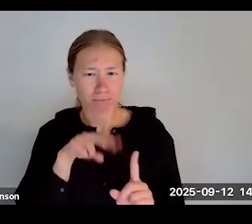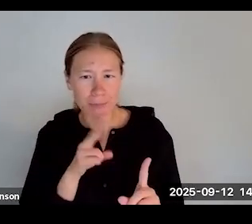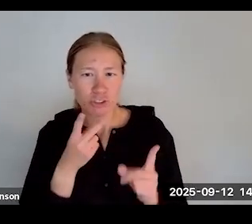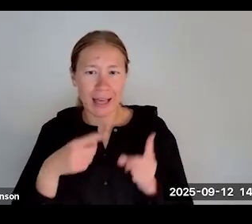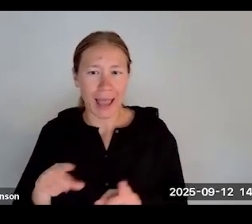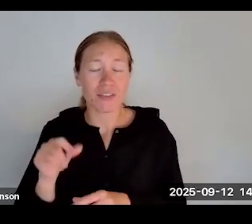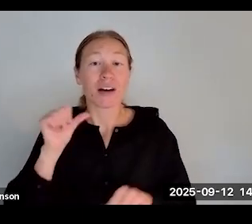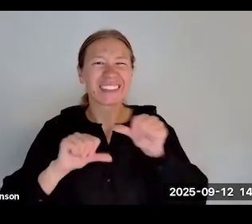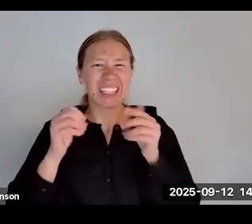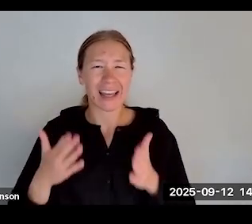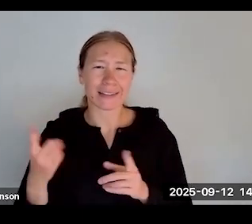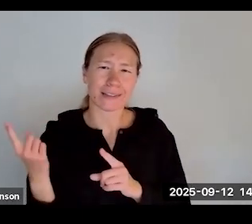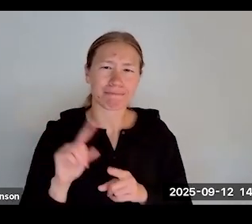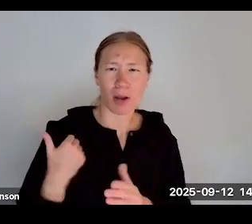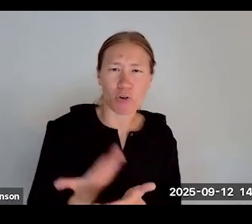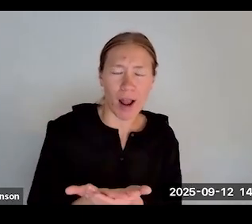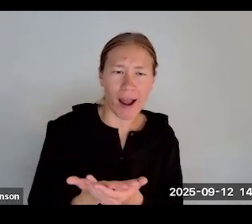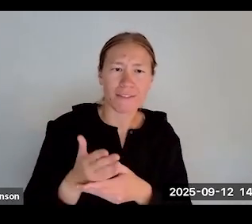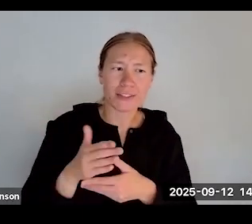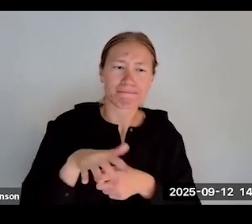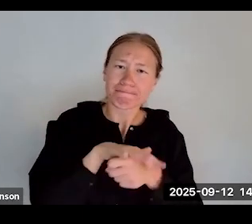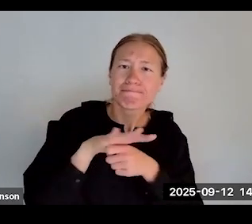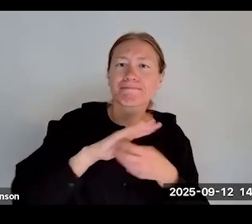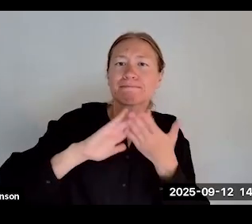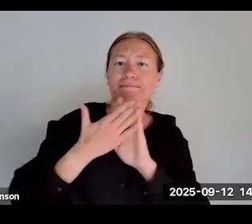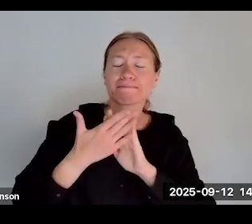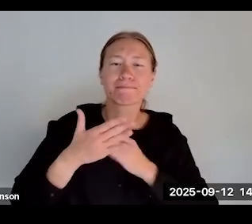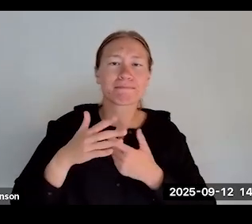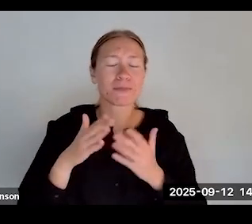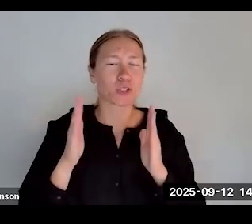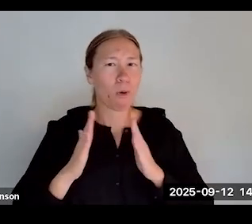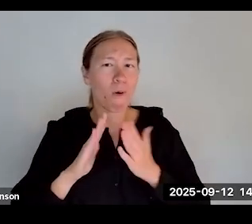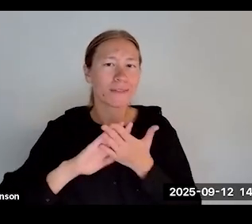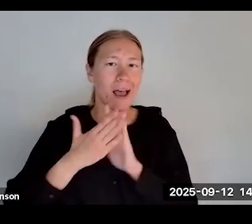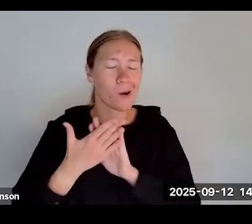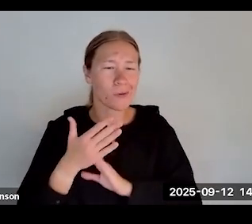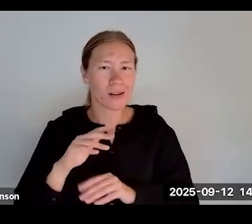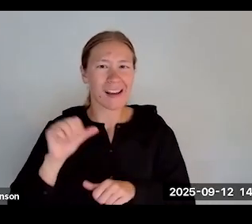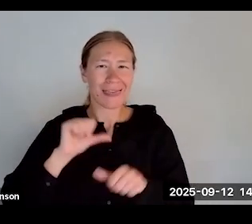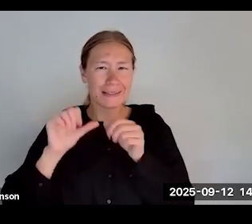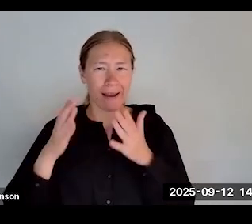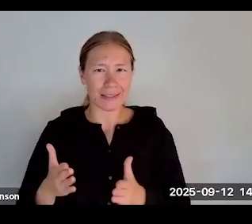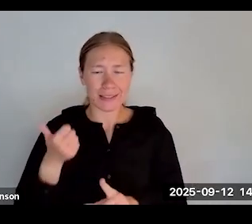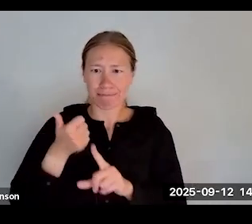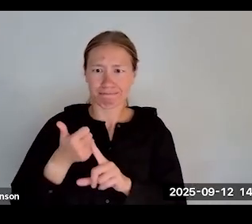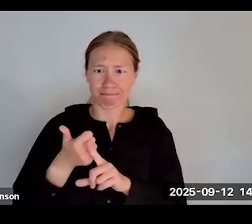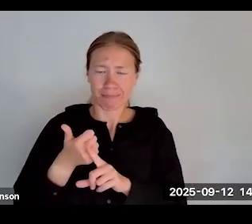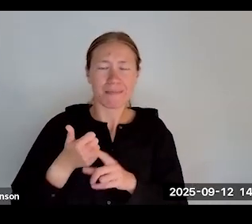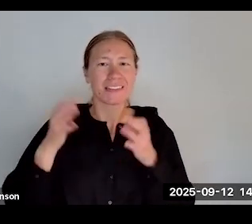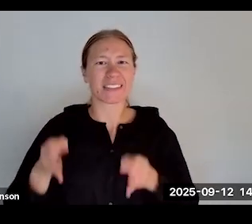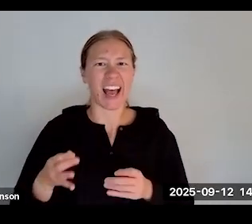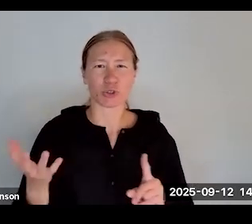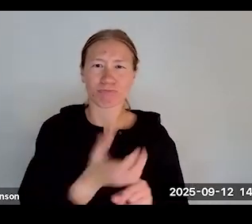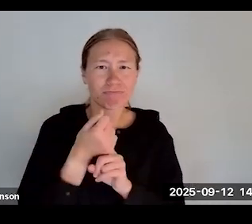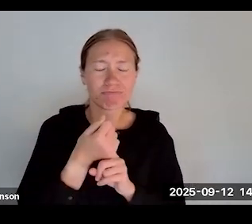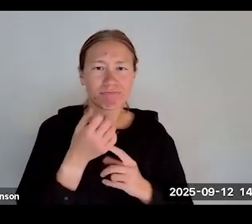studying the deafness, arrives in her close-knit town and eventually decides to kidnap her for his research.